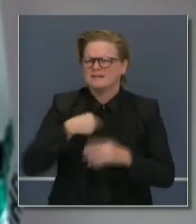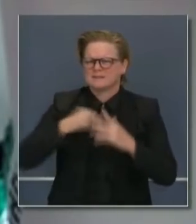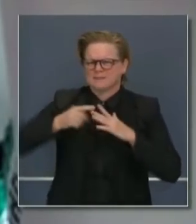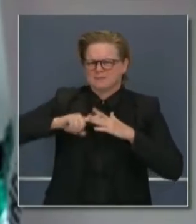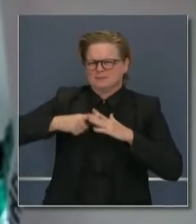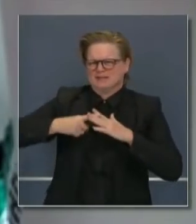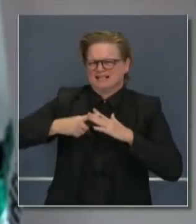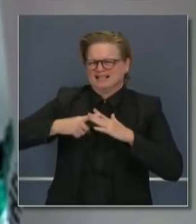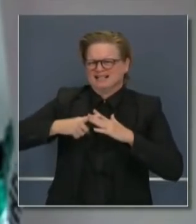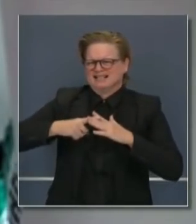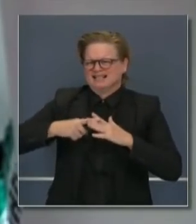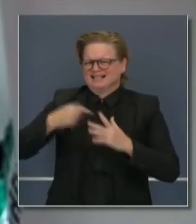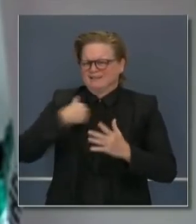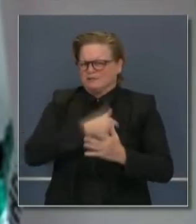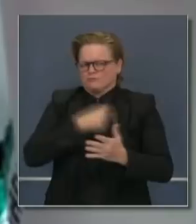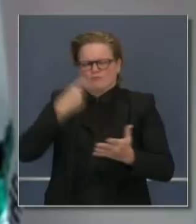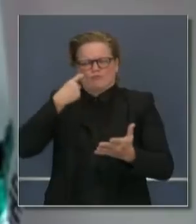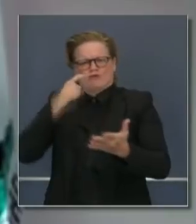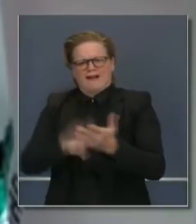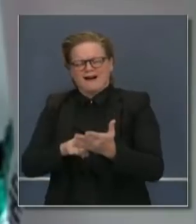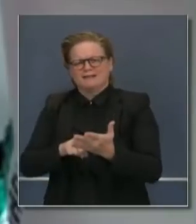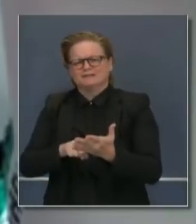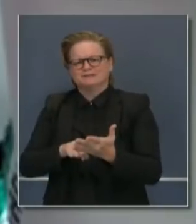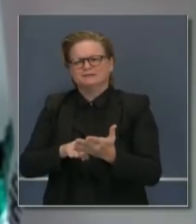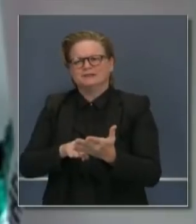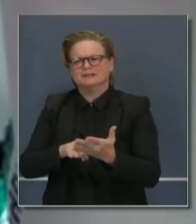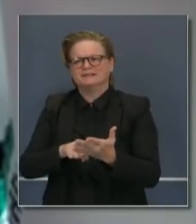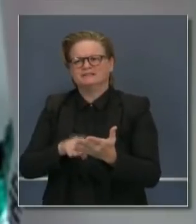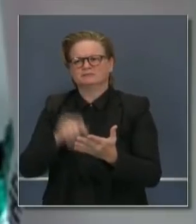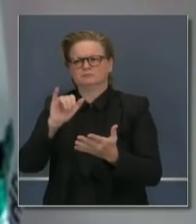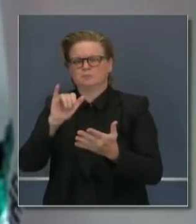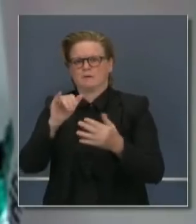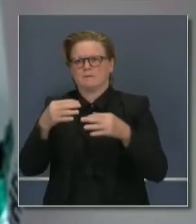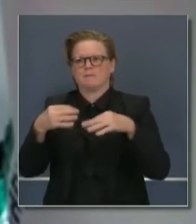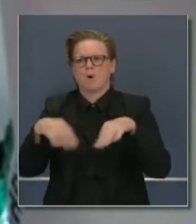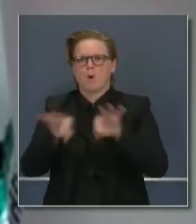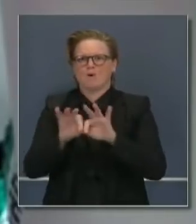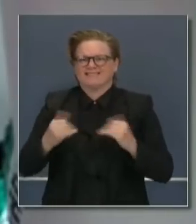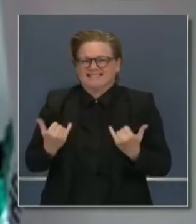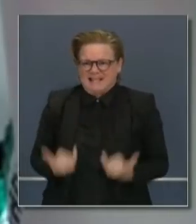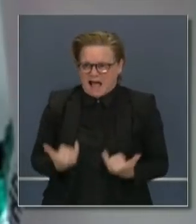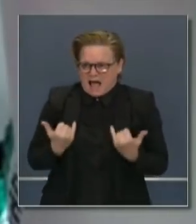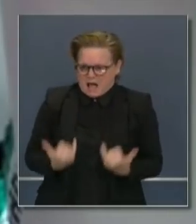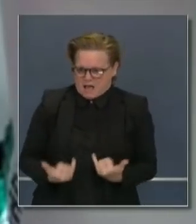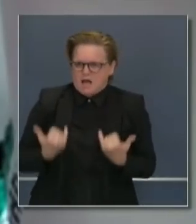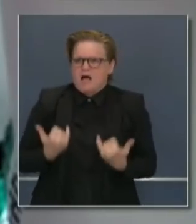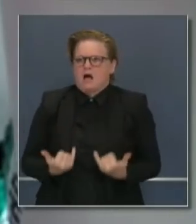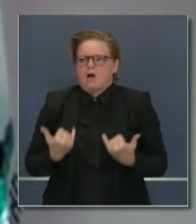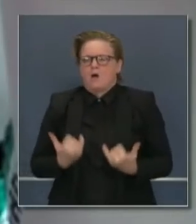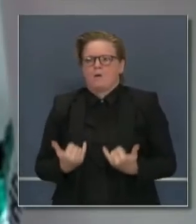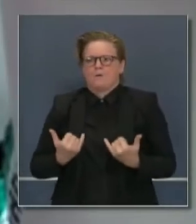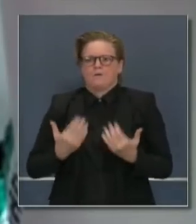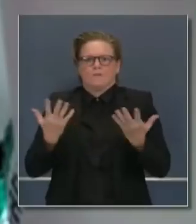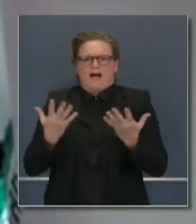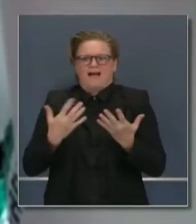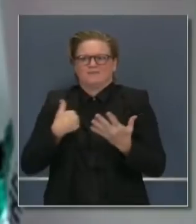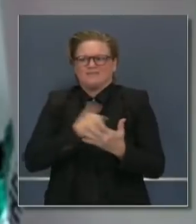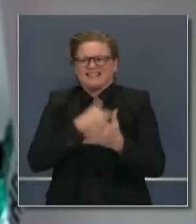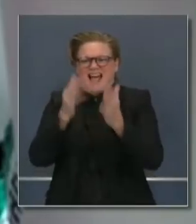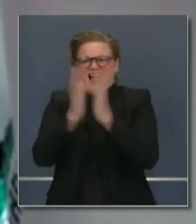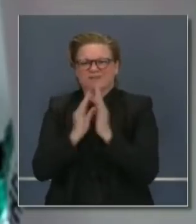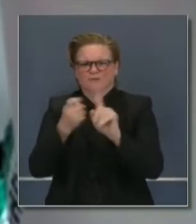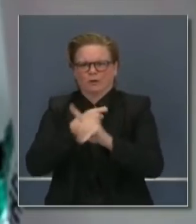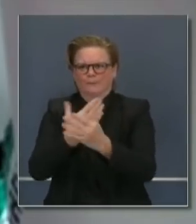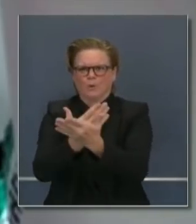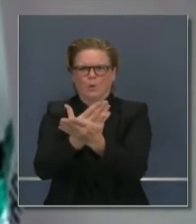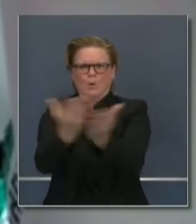we recognize the gravity and the importance of this moment and what is being asked of all Californians. And as we've done before in